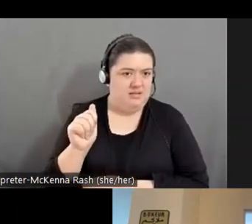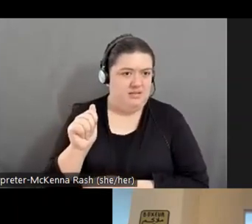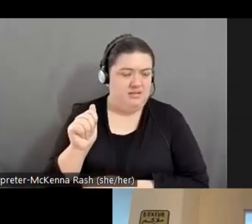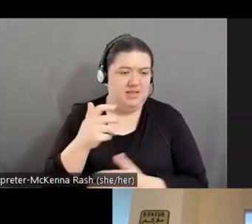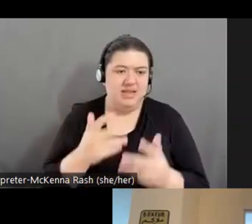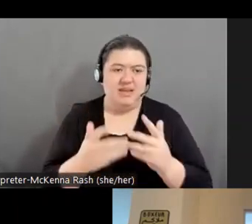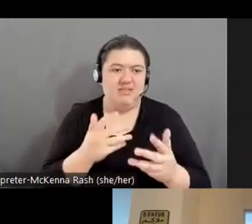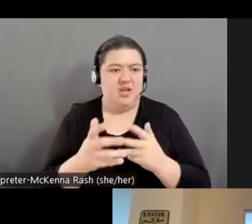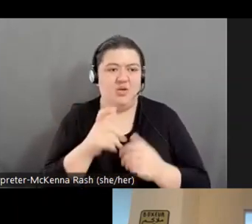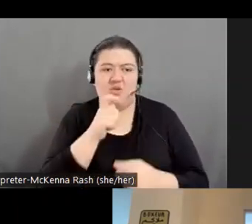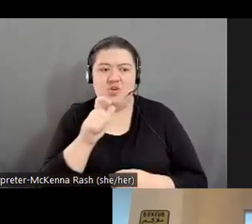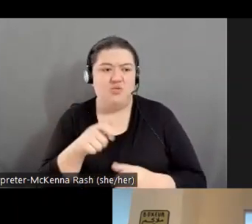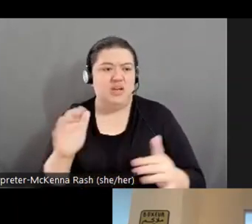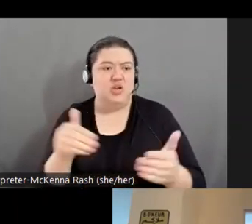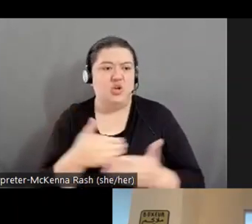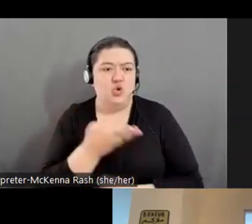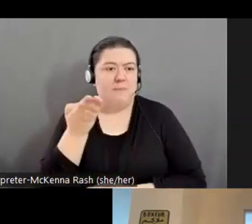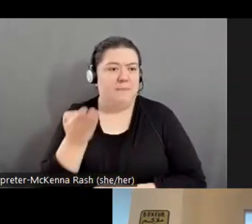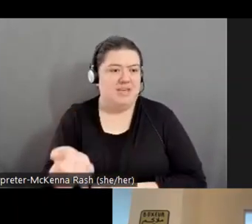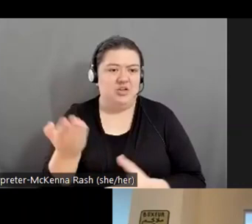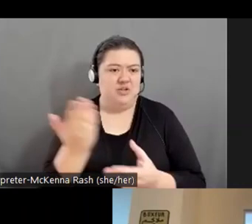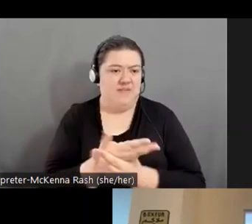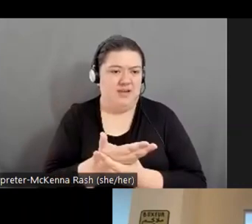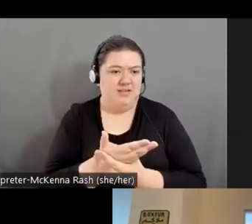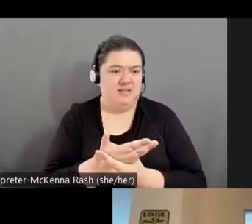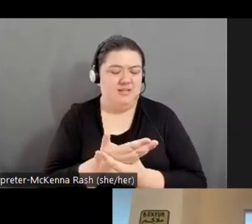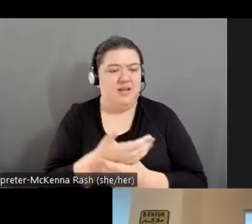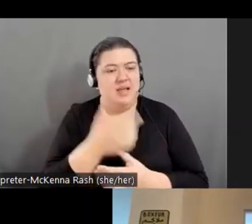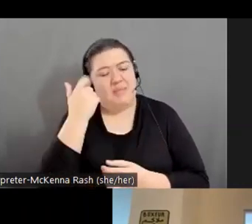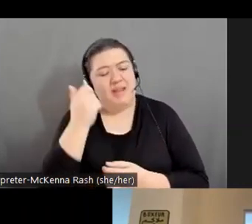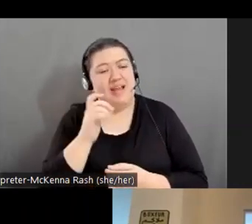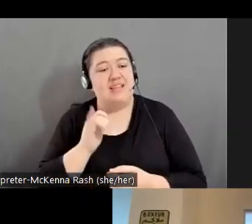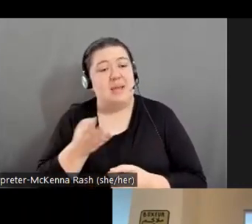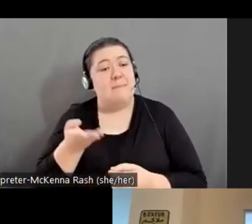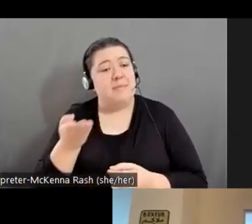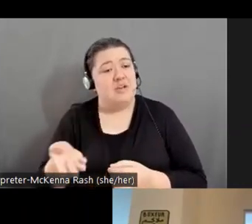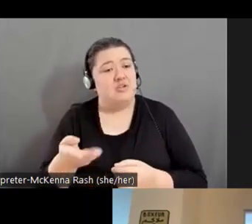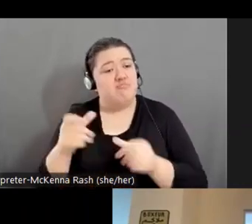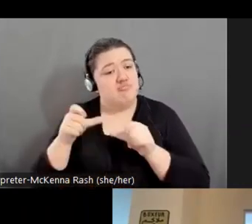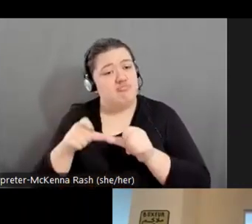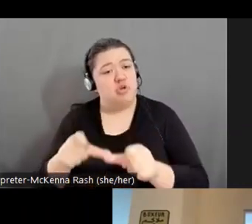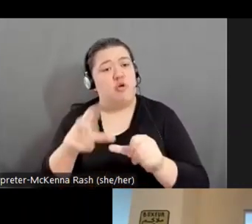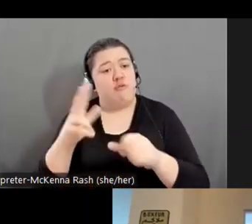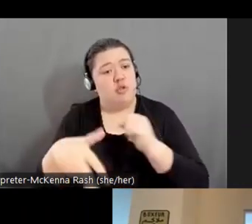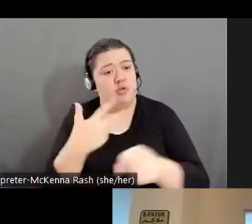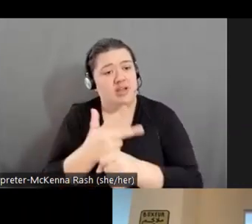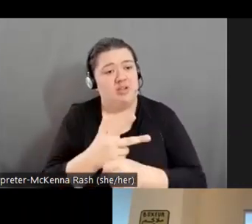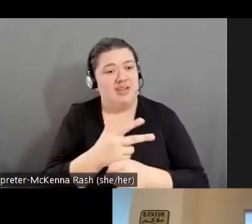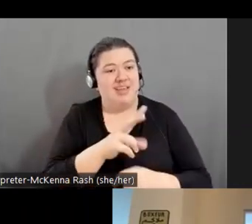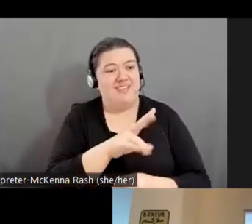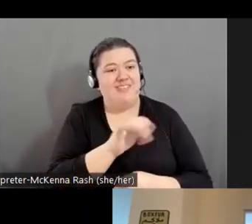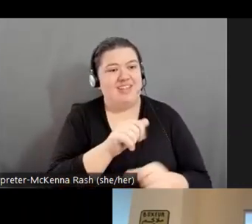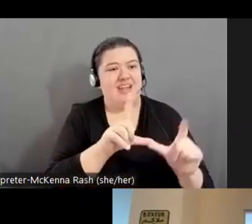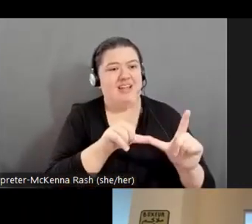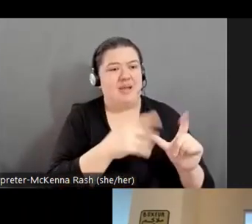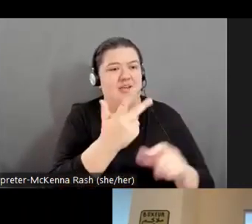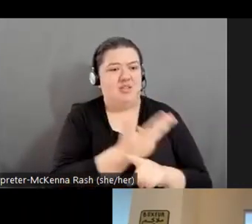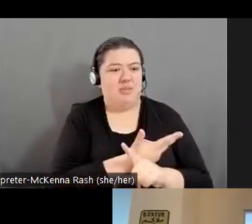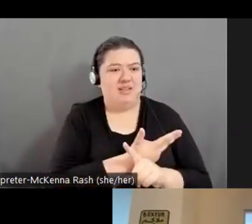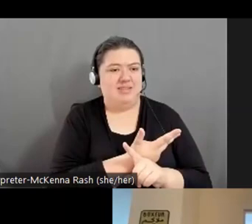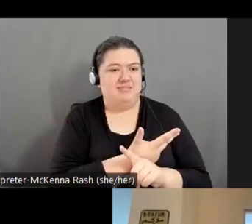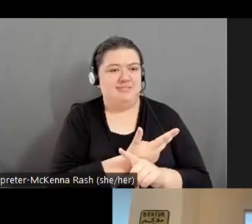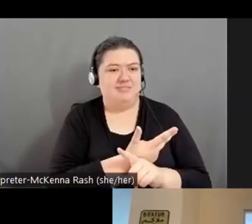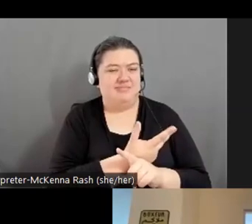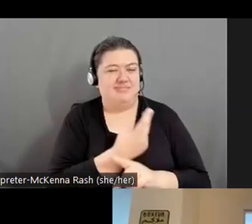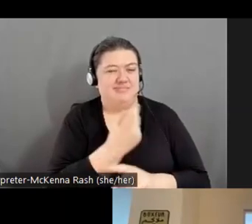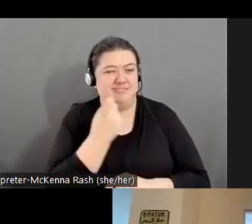even though they don't have to get a new petition filed. Because the petition lasts for 3 years, the visa expires in 3 months. Did